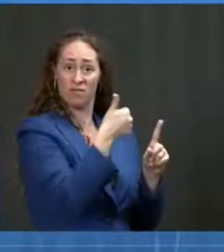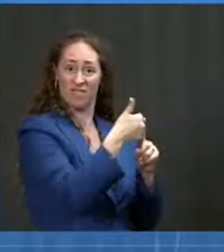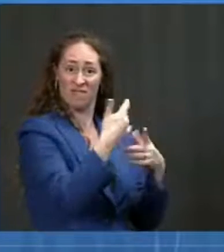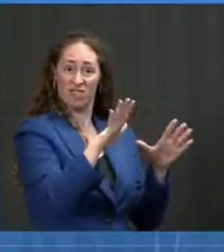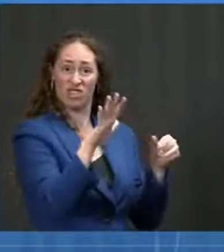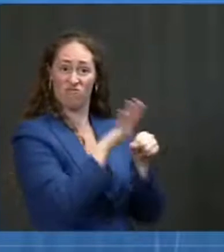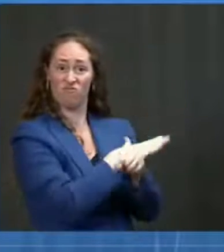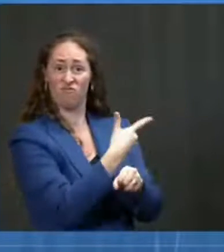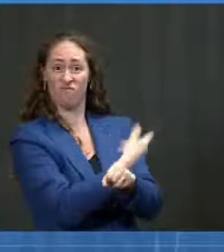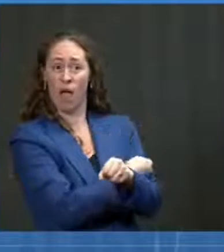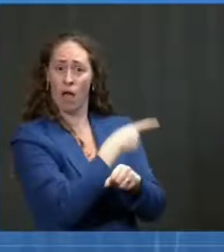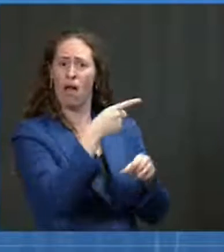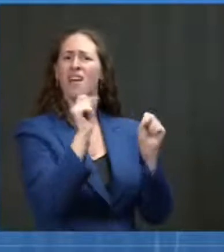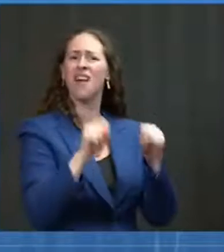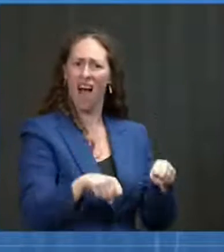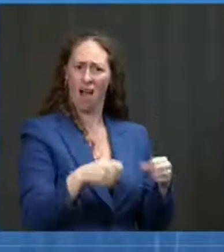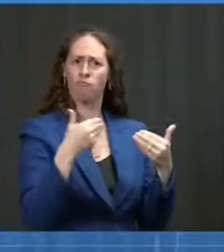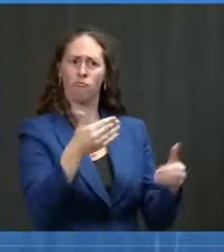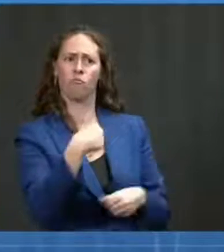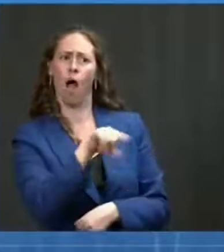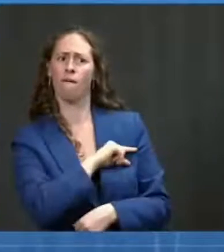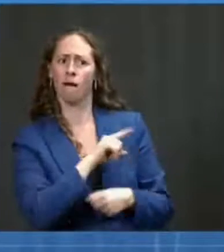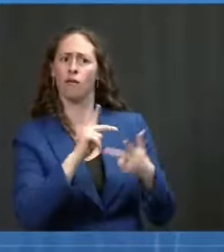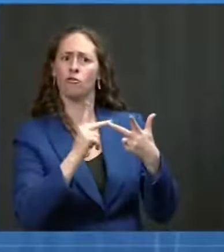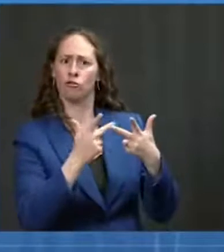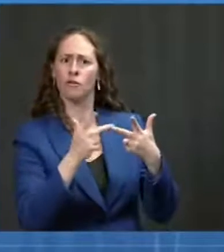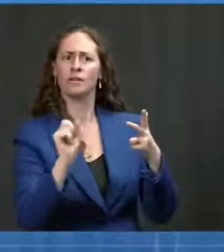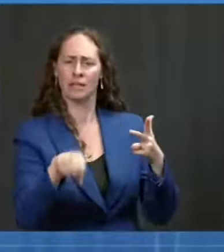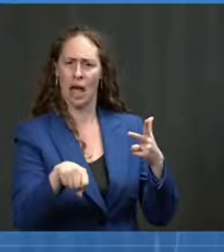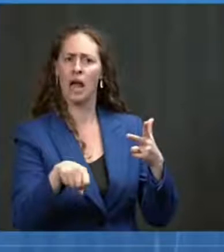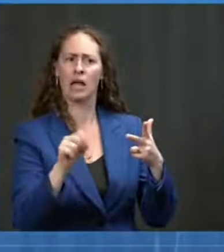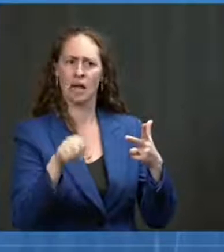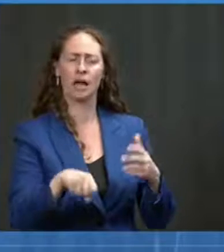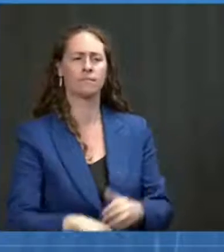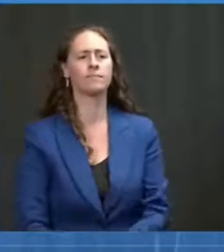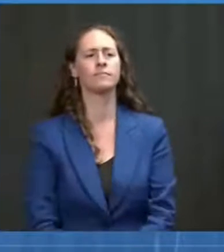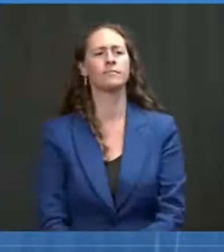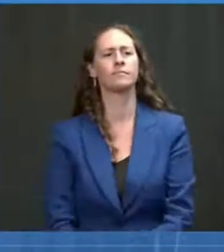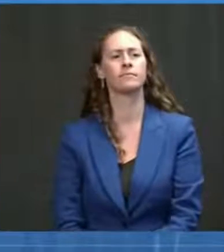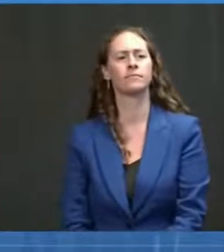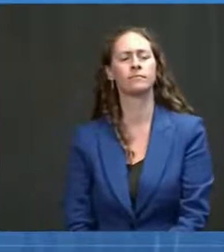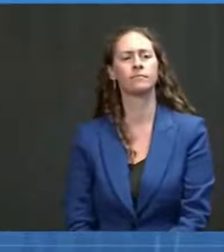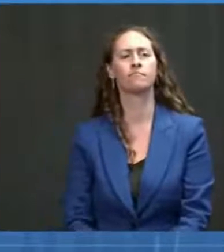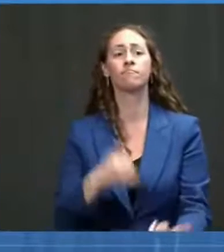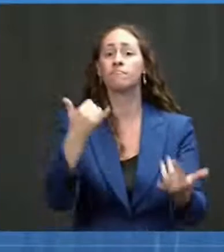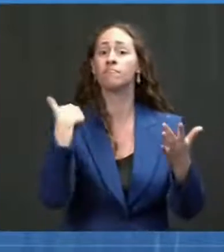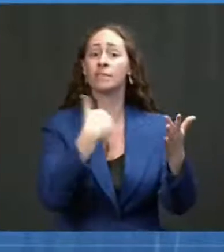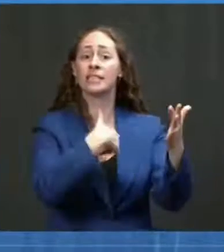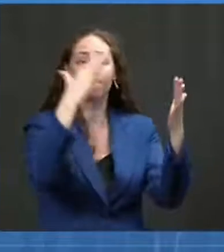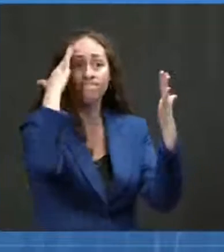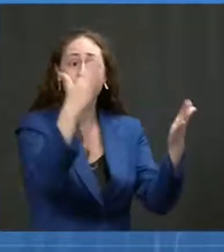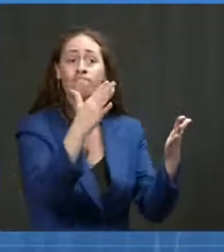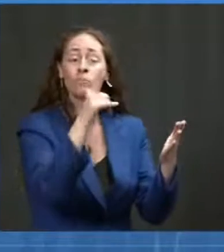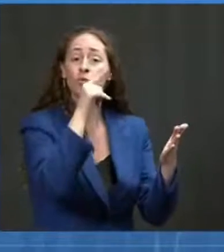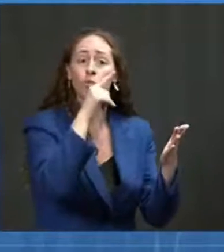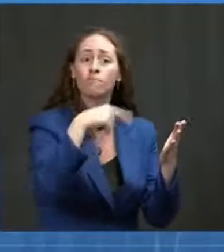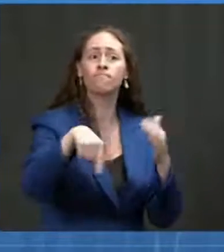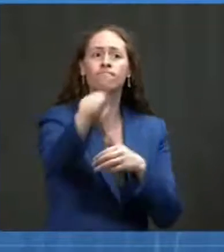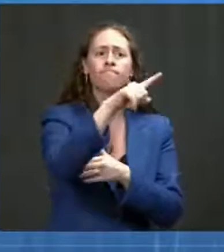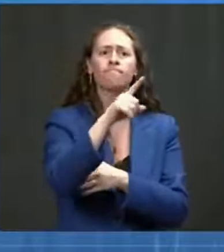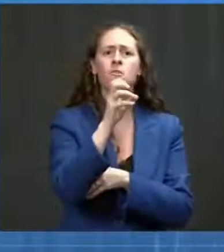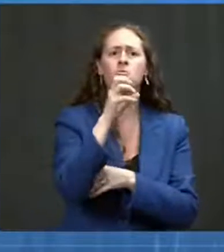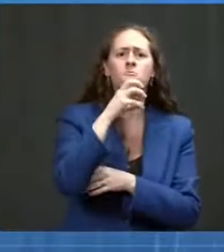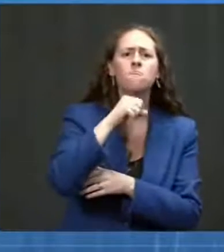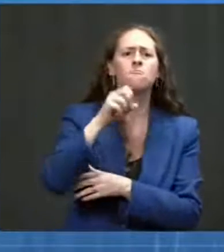booster first. This includes our most vulnerable populations, like our healthcare providers, nursing home residents, and other